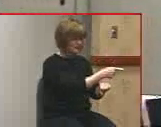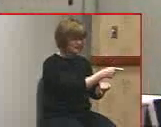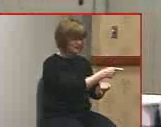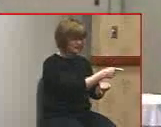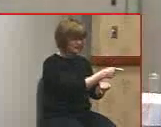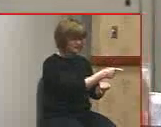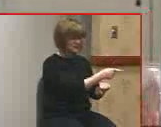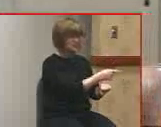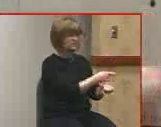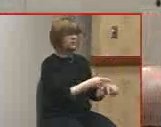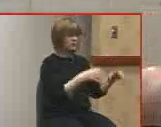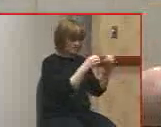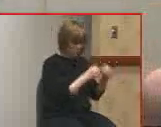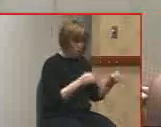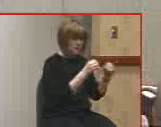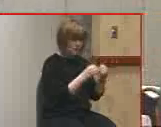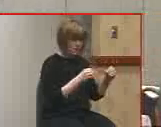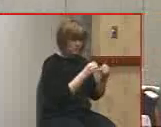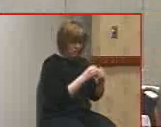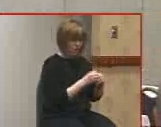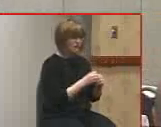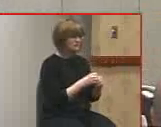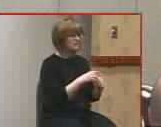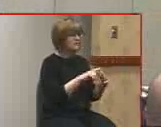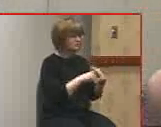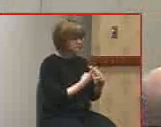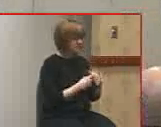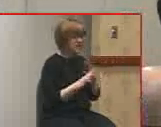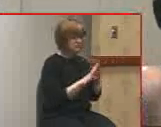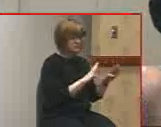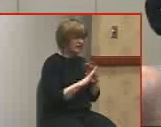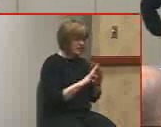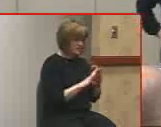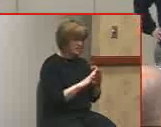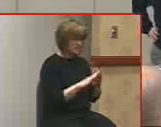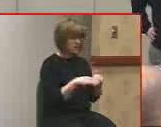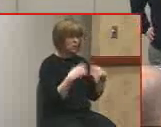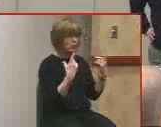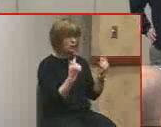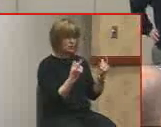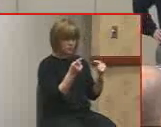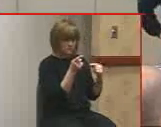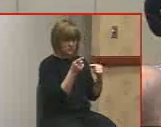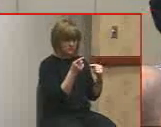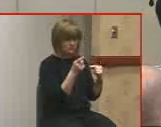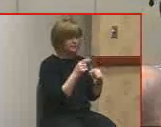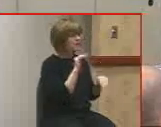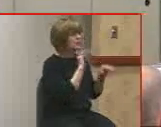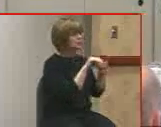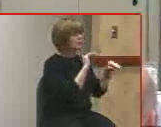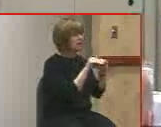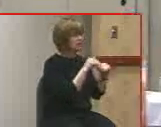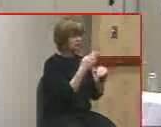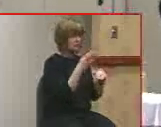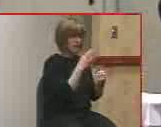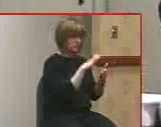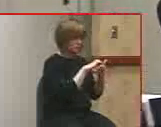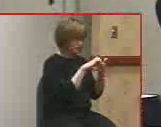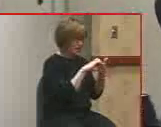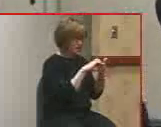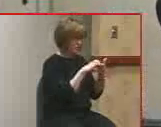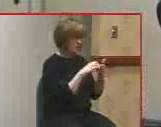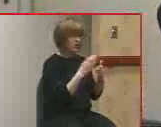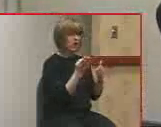So, she starts having these misbehaviors, what would you do? Remind her about the blue card. Remind her